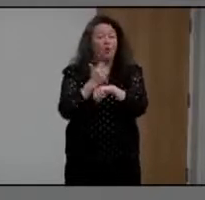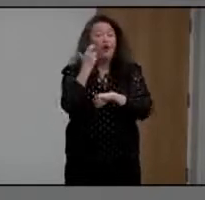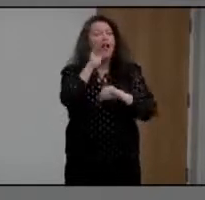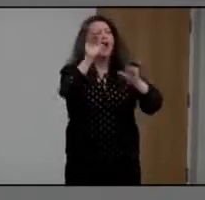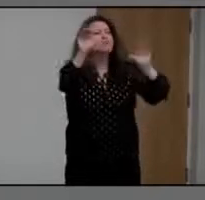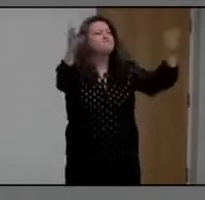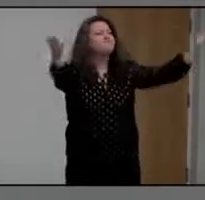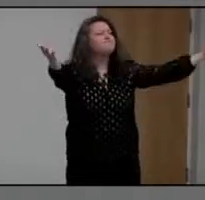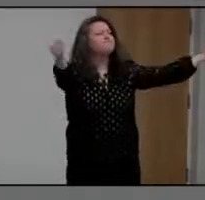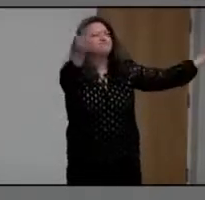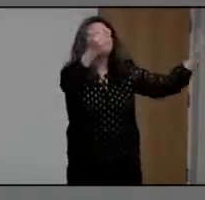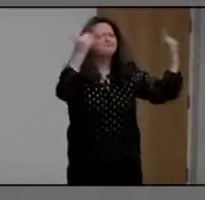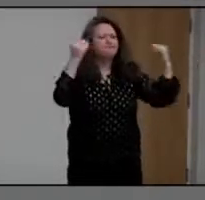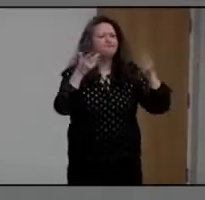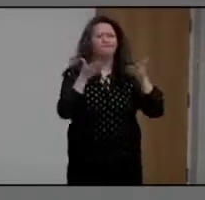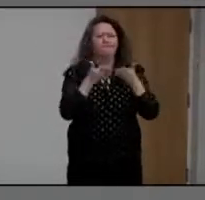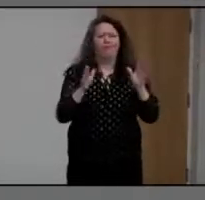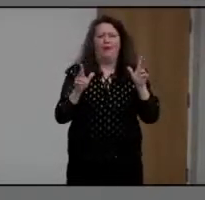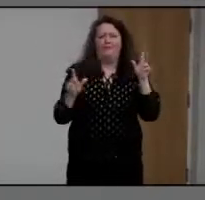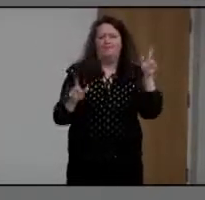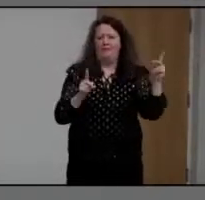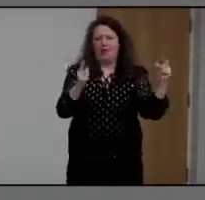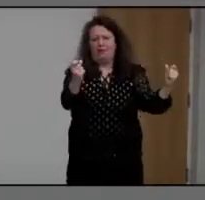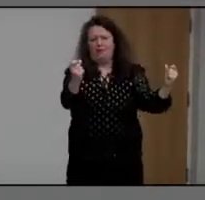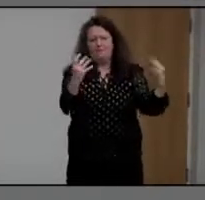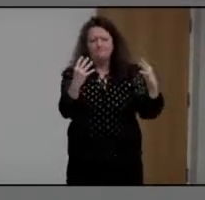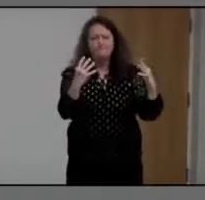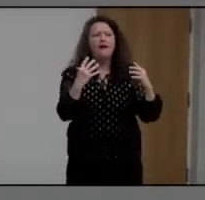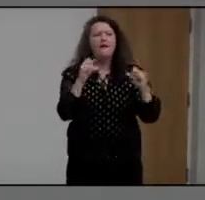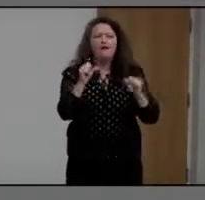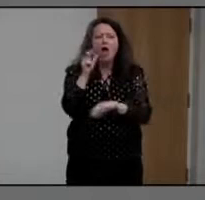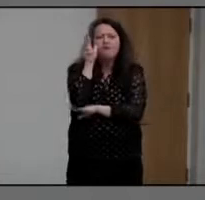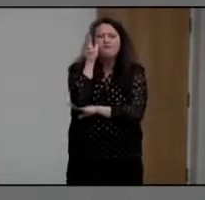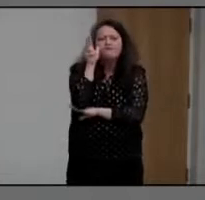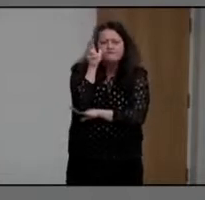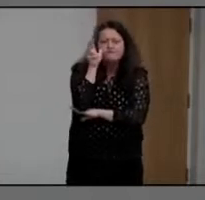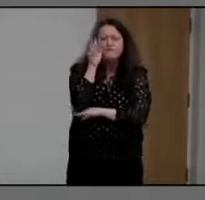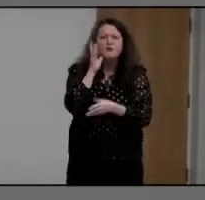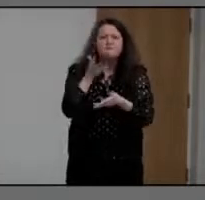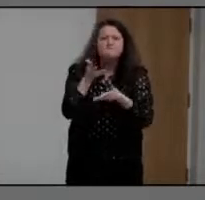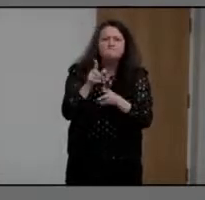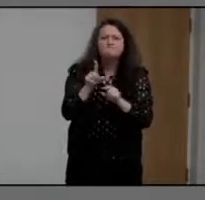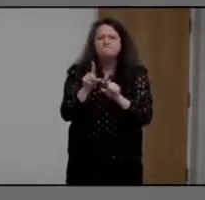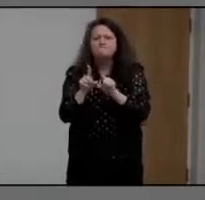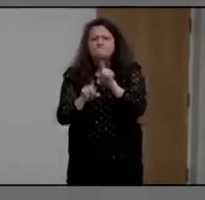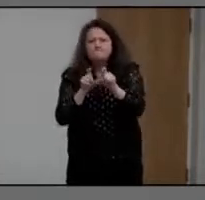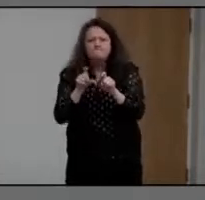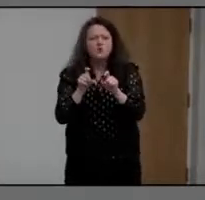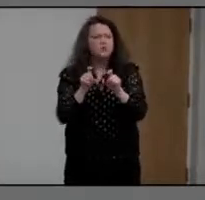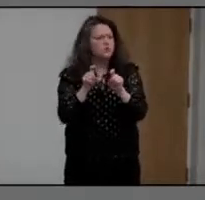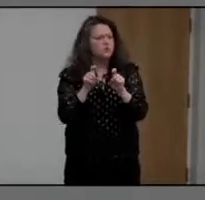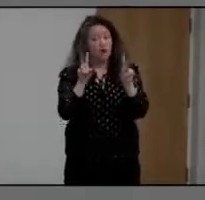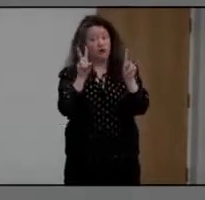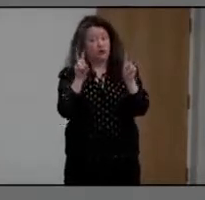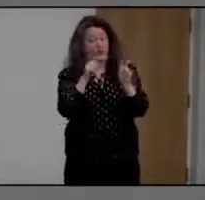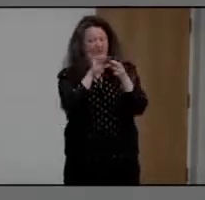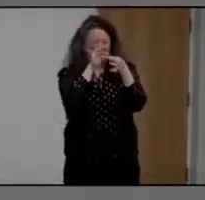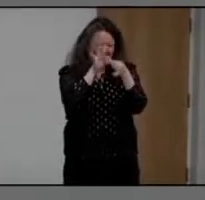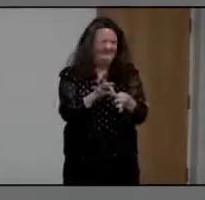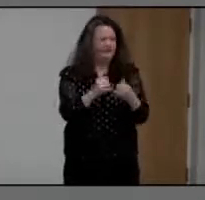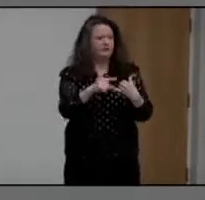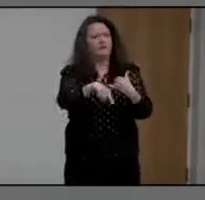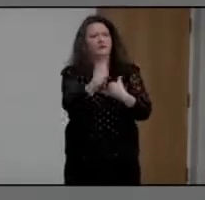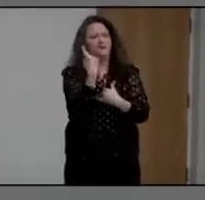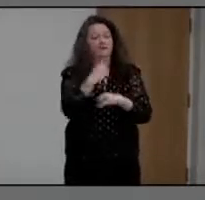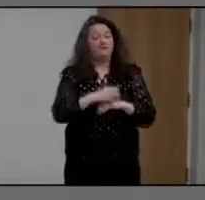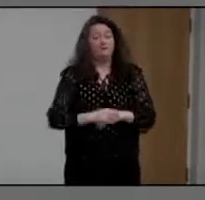to engage with timely topics that were related to the University of Alberta. This topic for tonight was